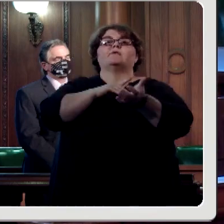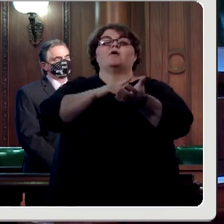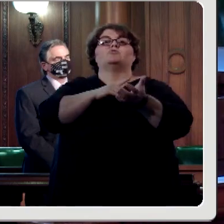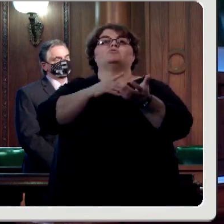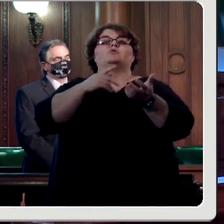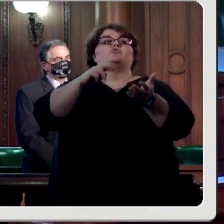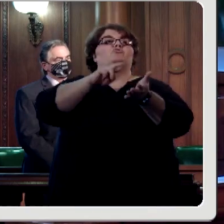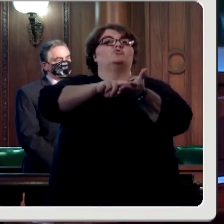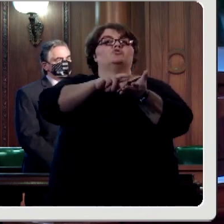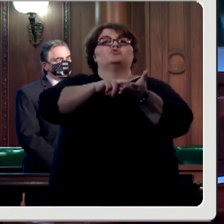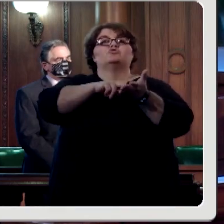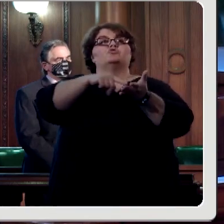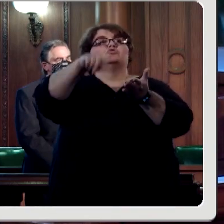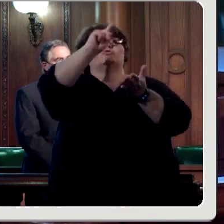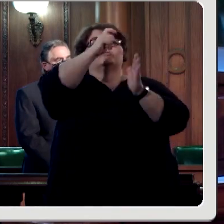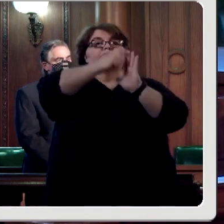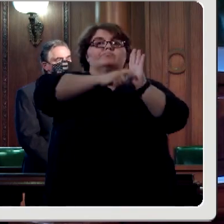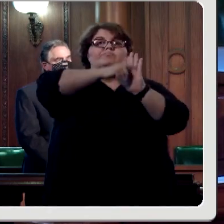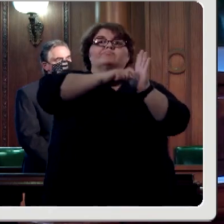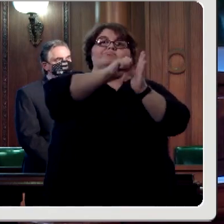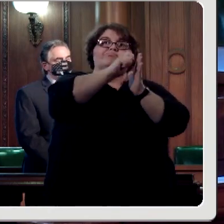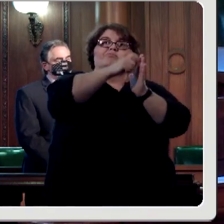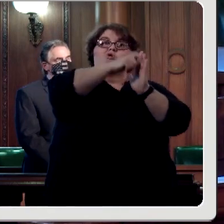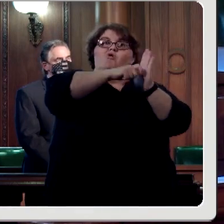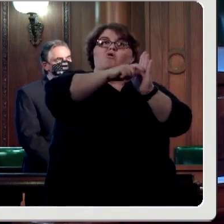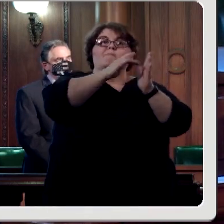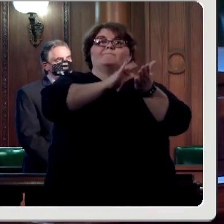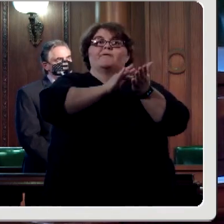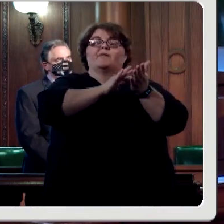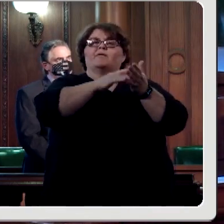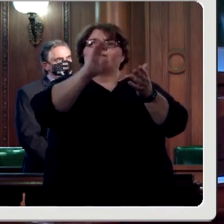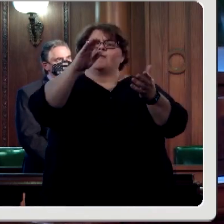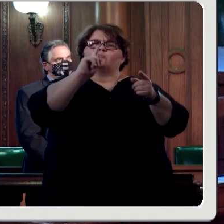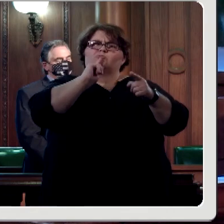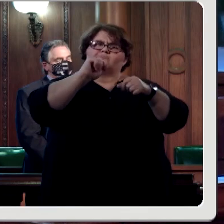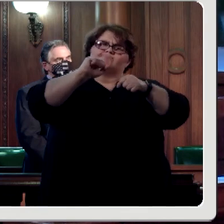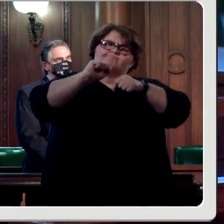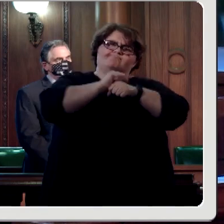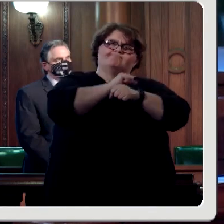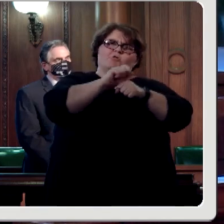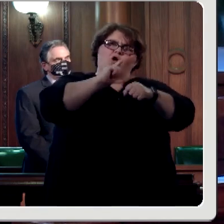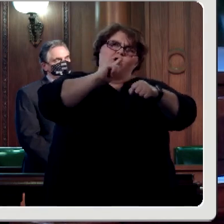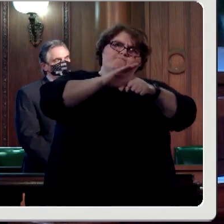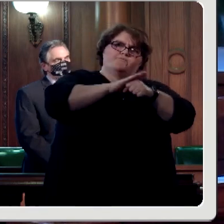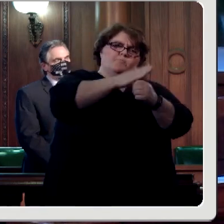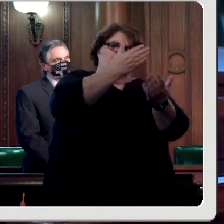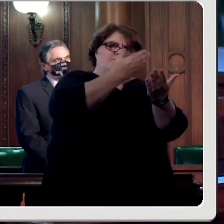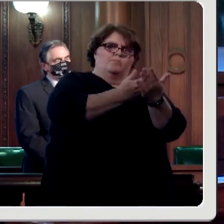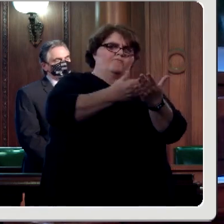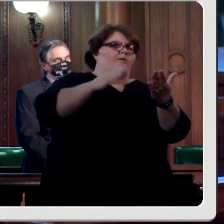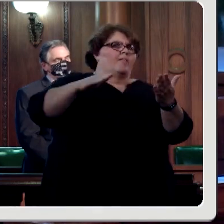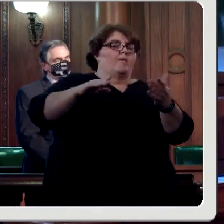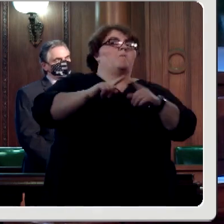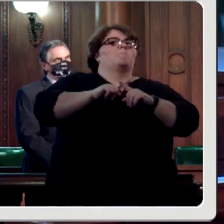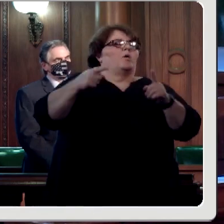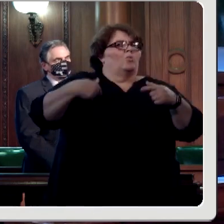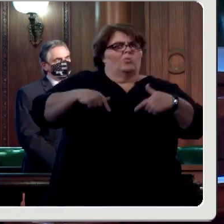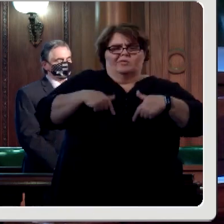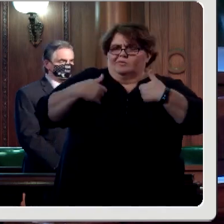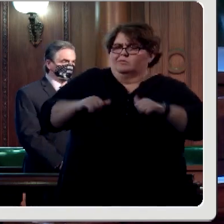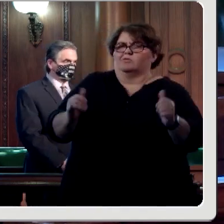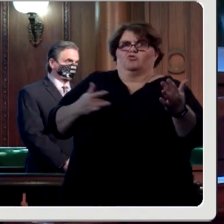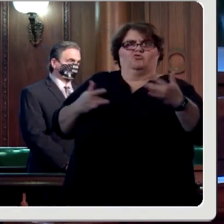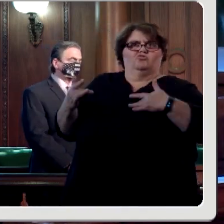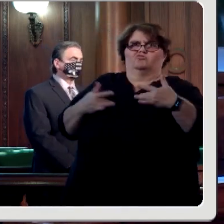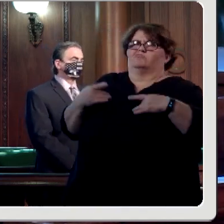within, it's kind of on the forefront of science. We have been concerned for many, many months about the duration